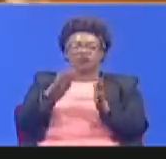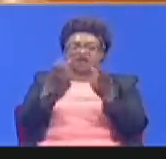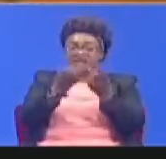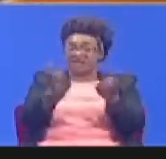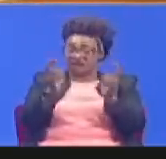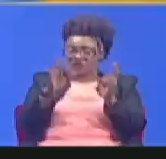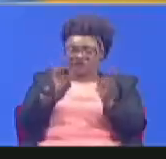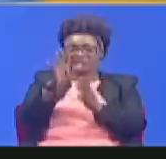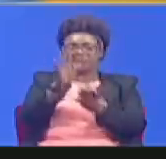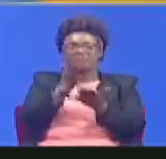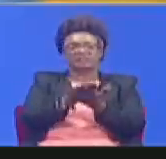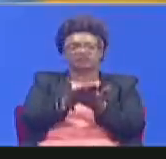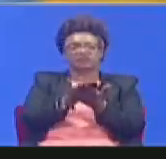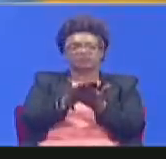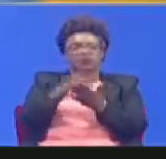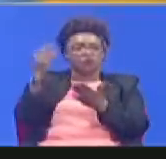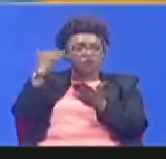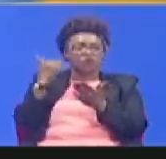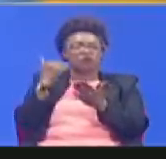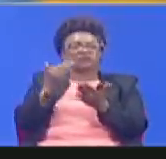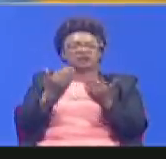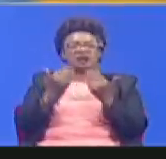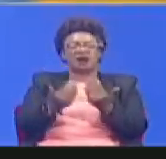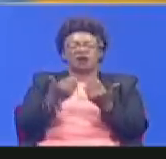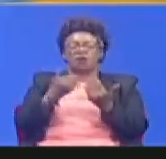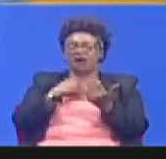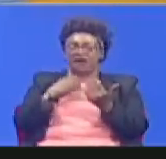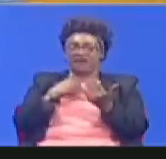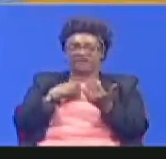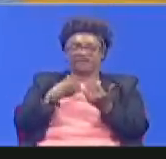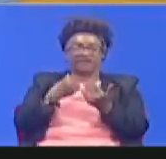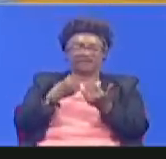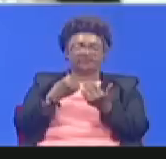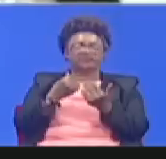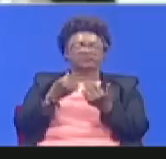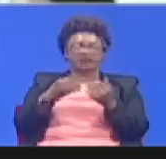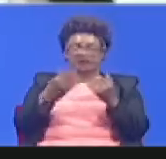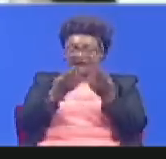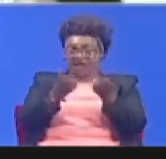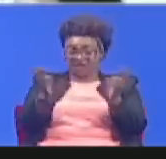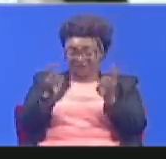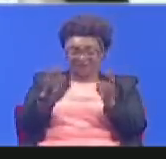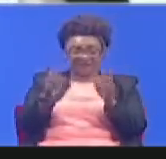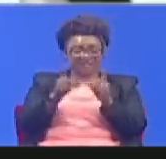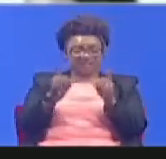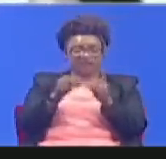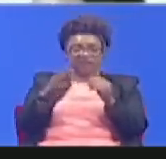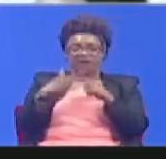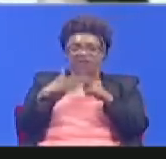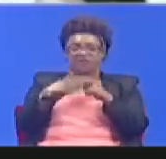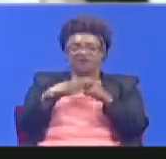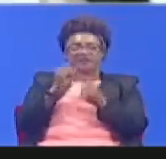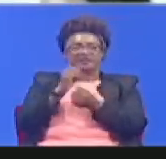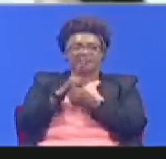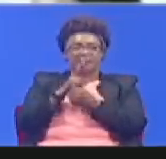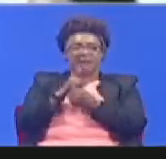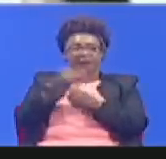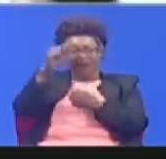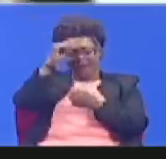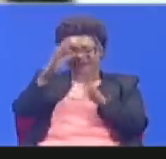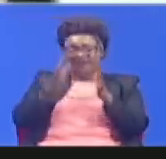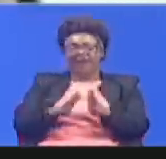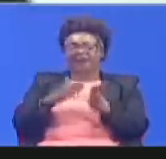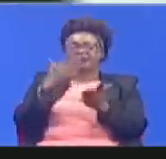The court has gone ahead to fix a hearing date for the 9th of December. The Governor had moved to court to stop the Ethics